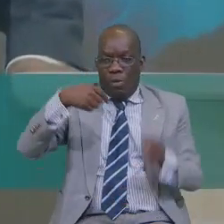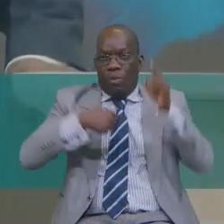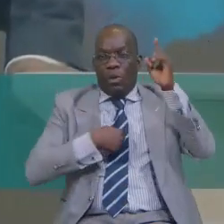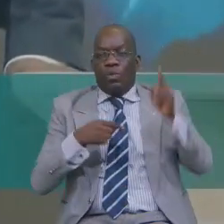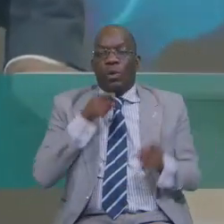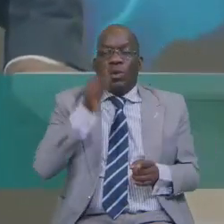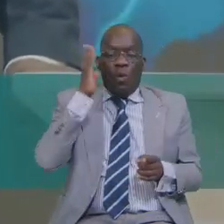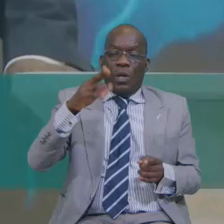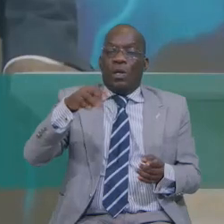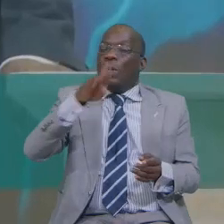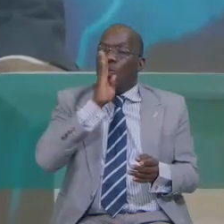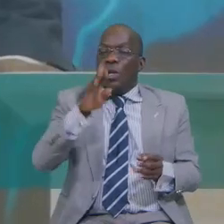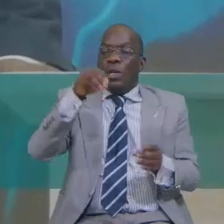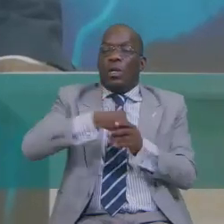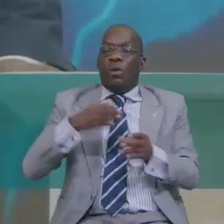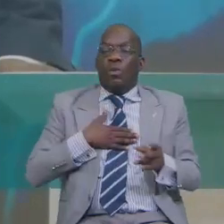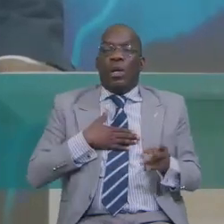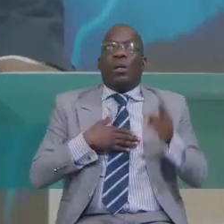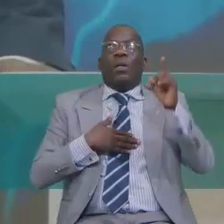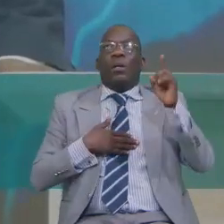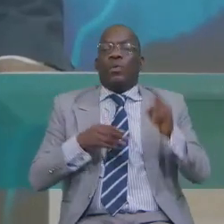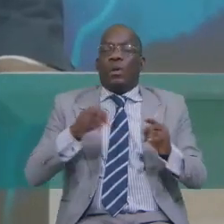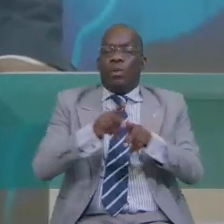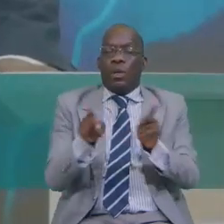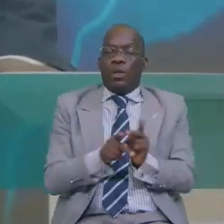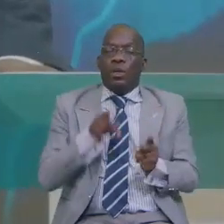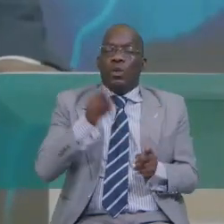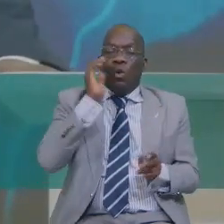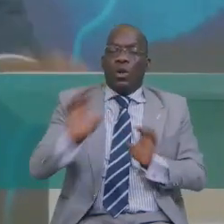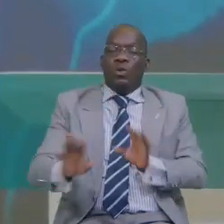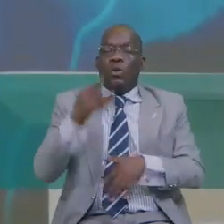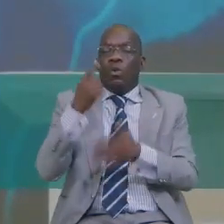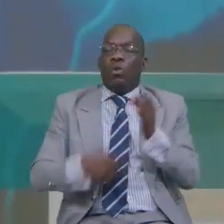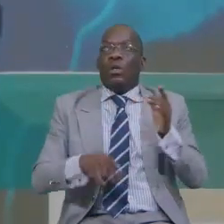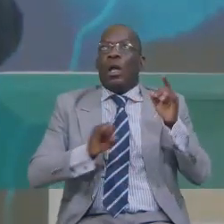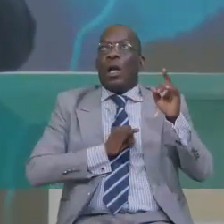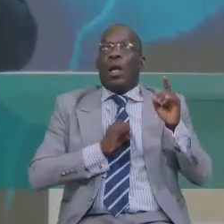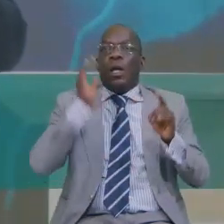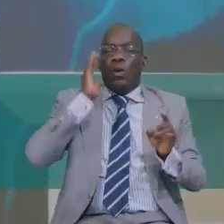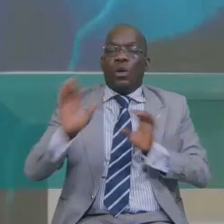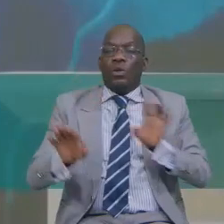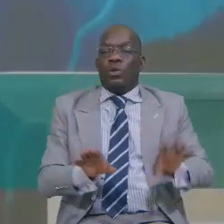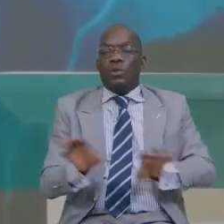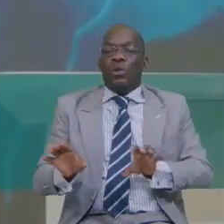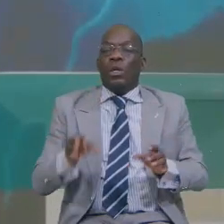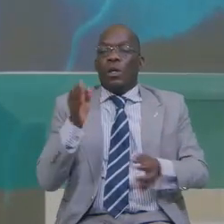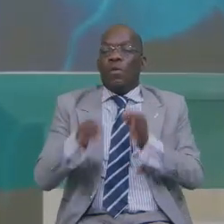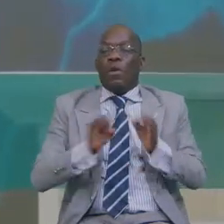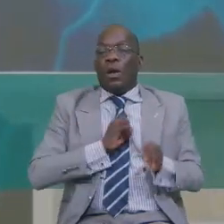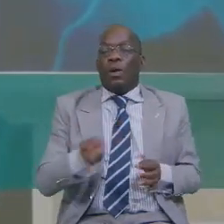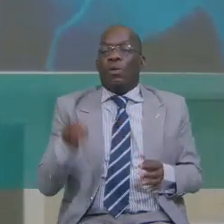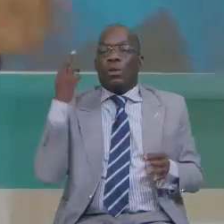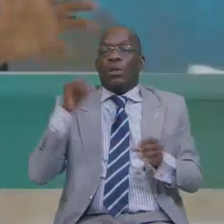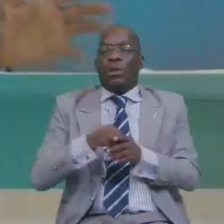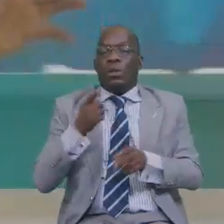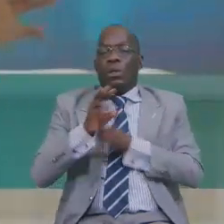instead of me. And you will do what I would have been doing if I was still physically present in the world,